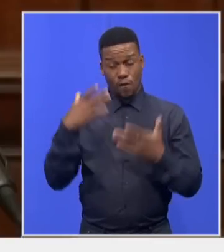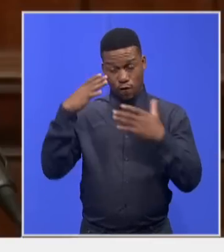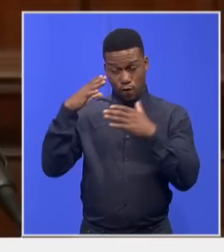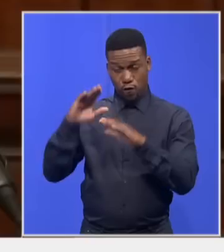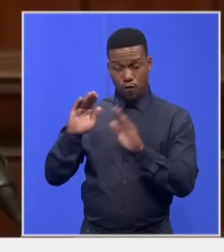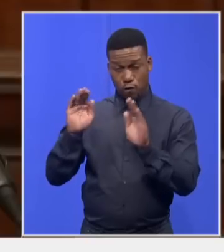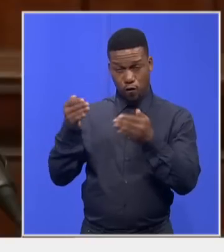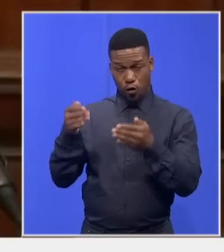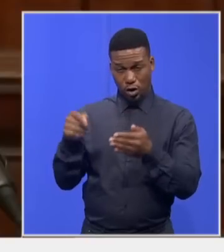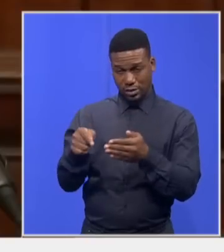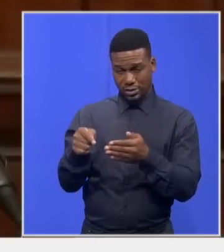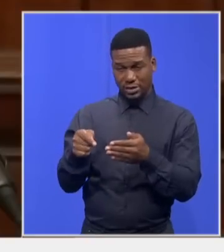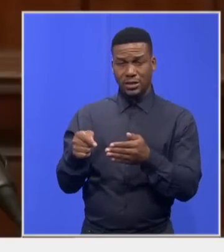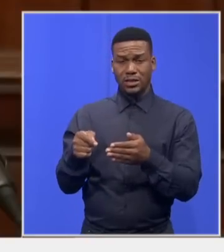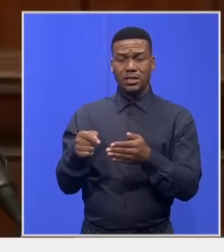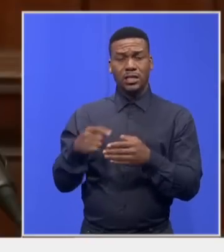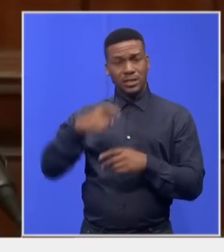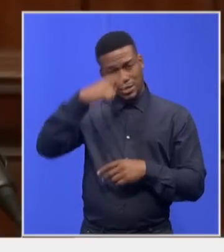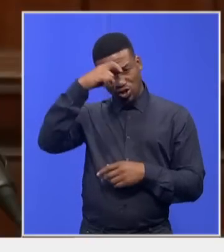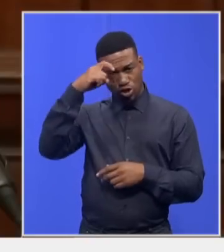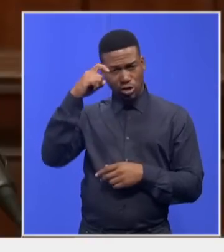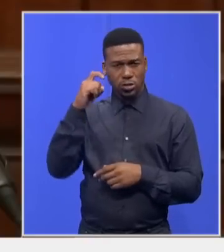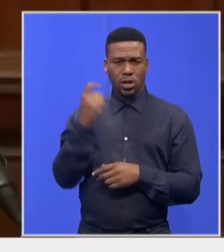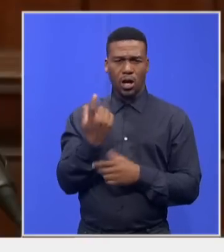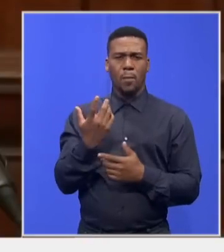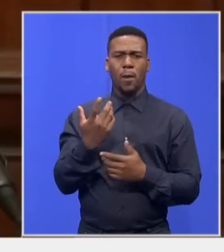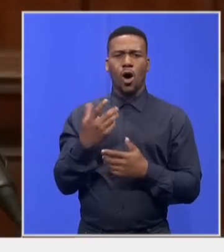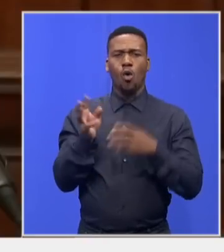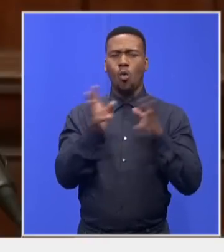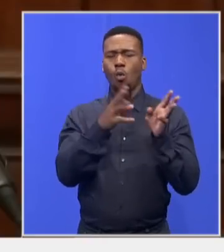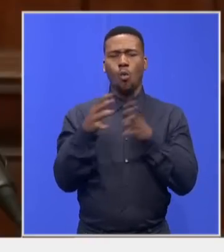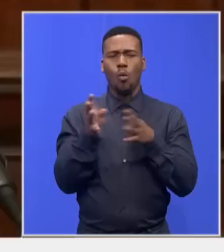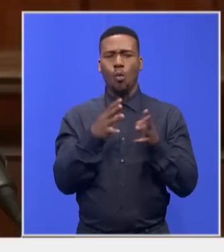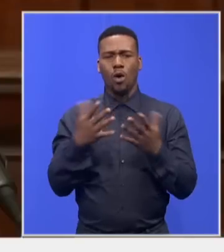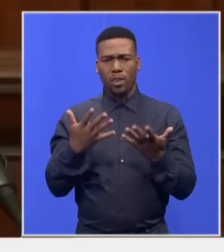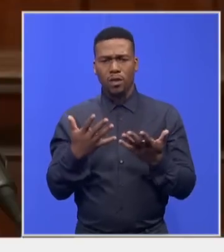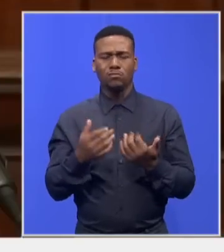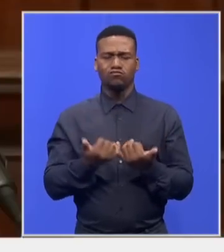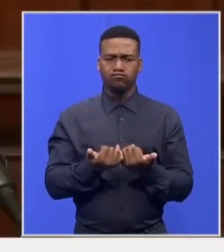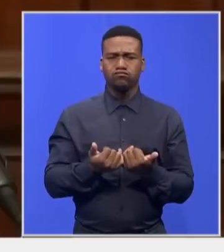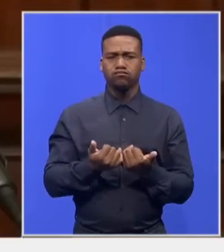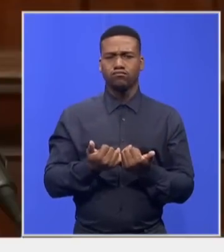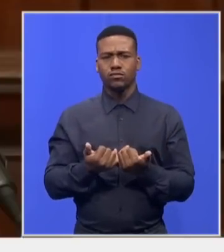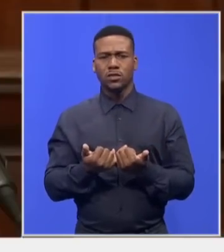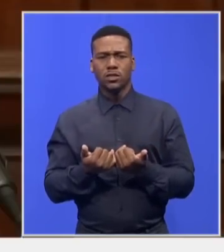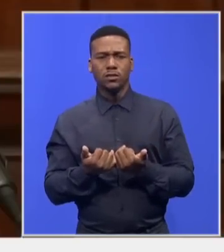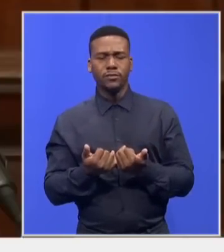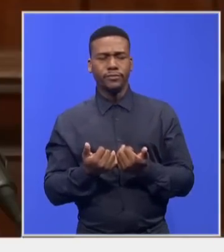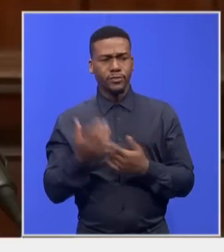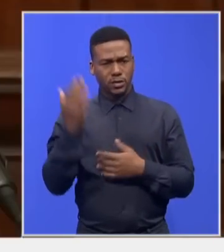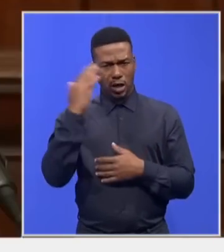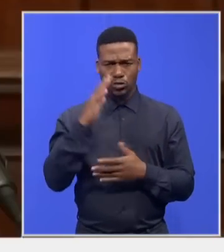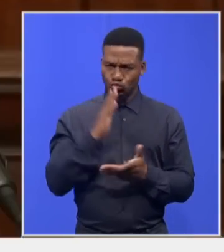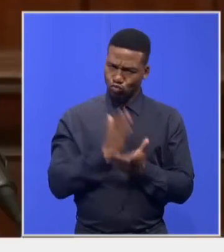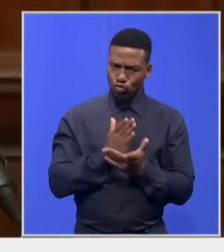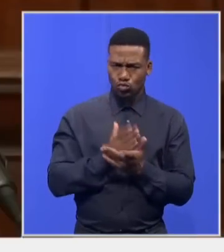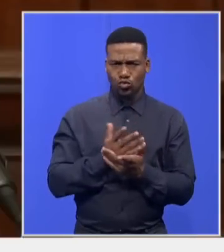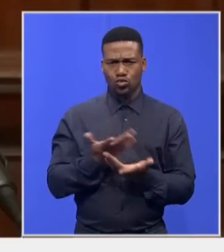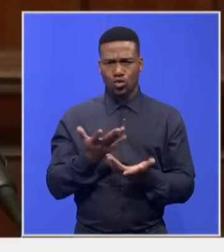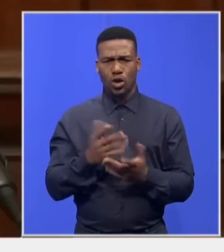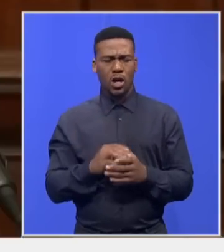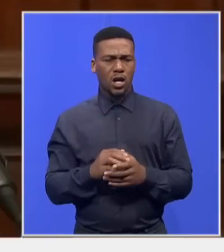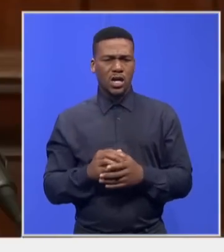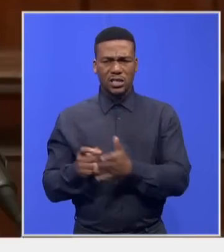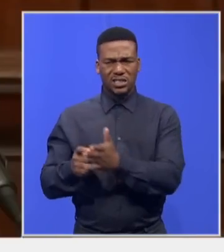average, Eskom can guarantee us about 7,000 megawatts, and we know that the peak demand around